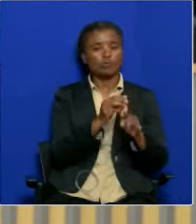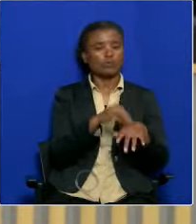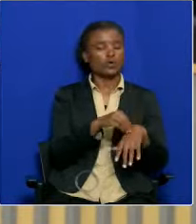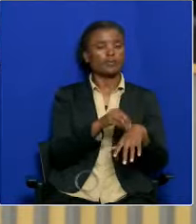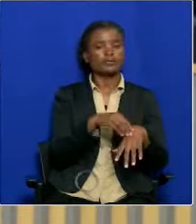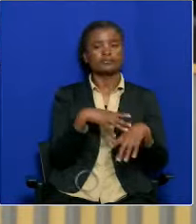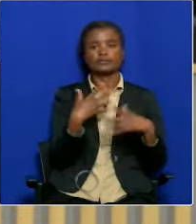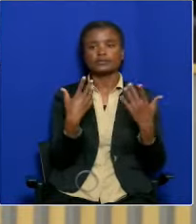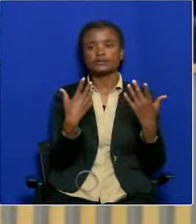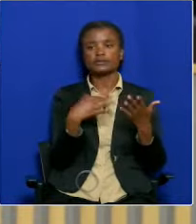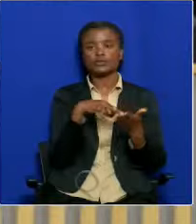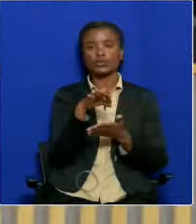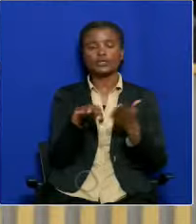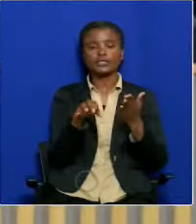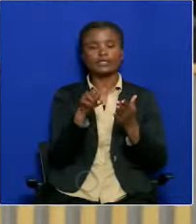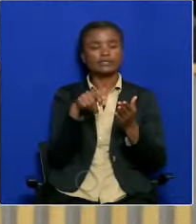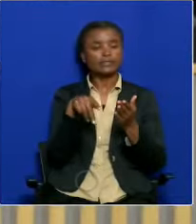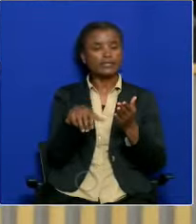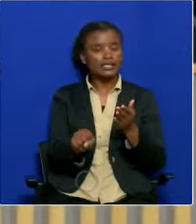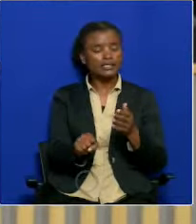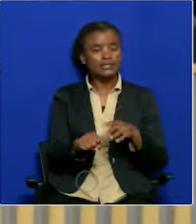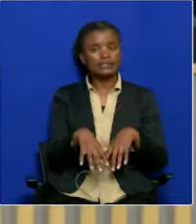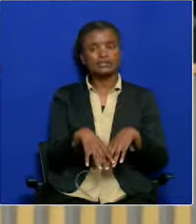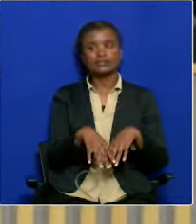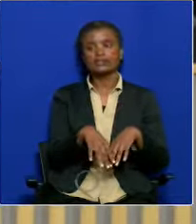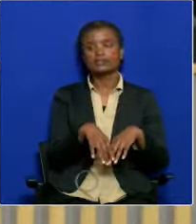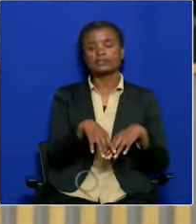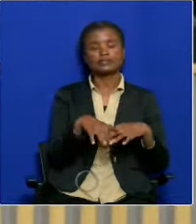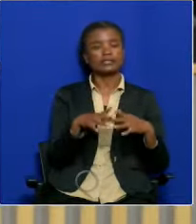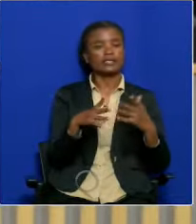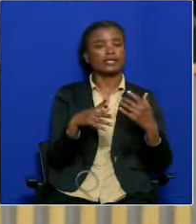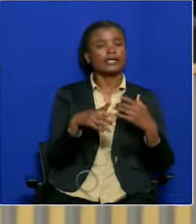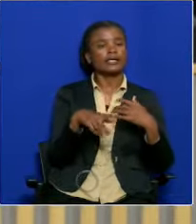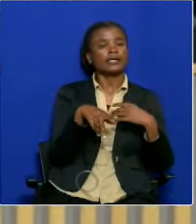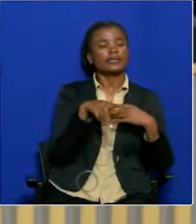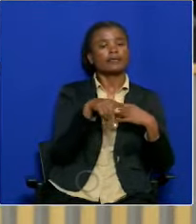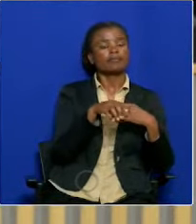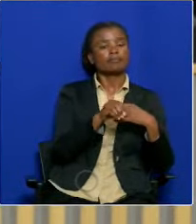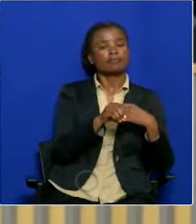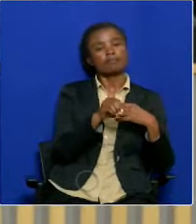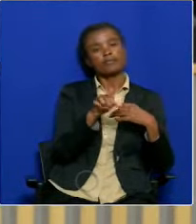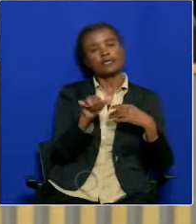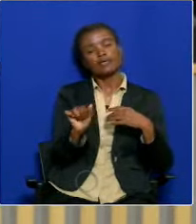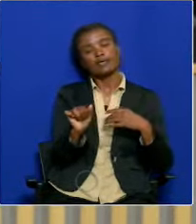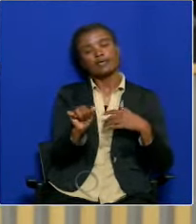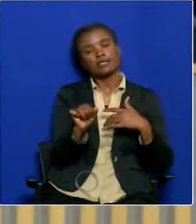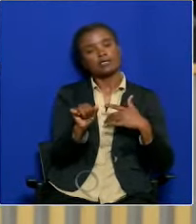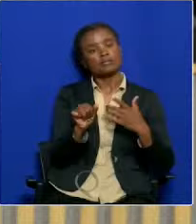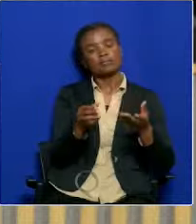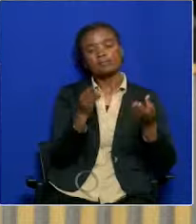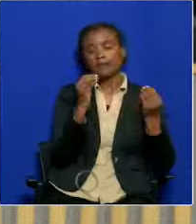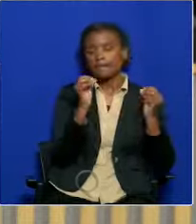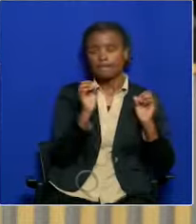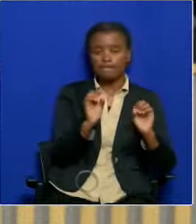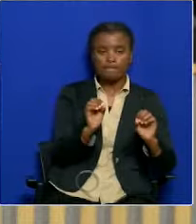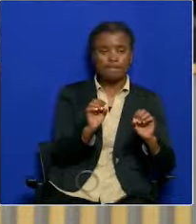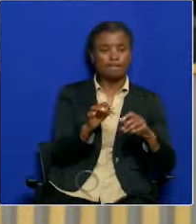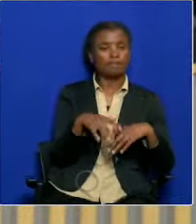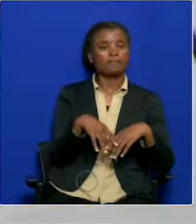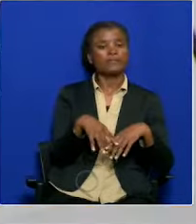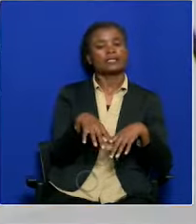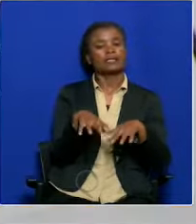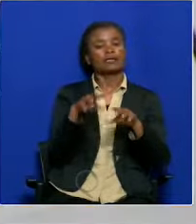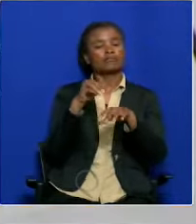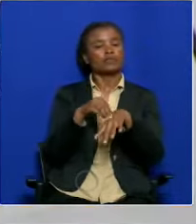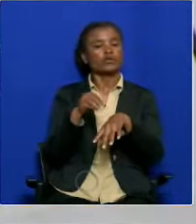getting purchase orders, and he wants assistance with payment, who has the Musa Kaulas and many others who give